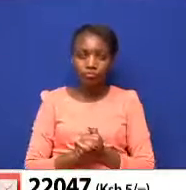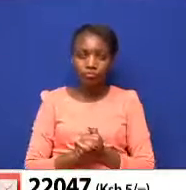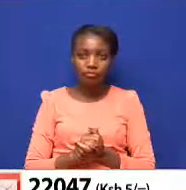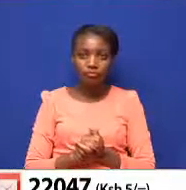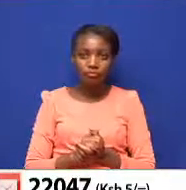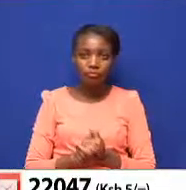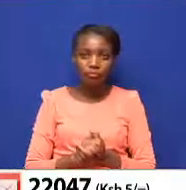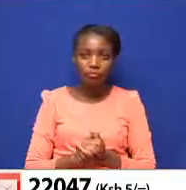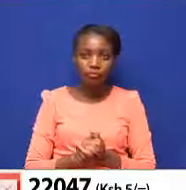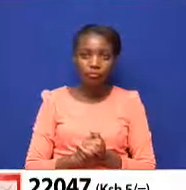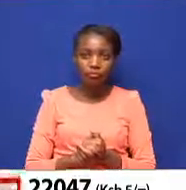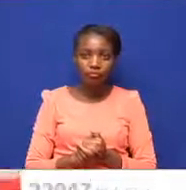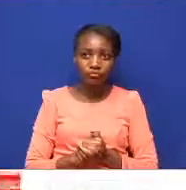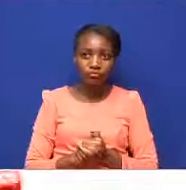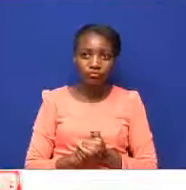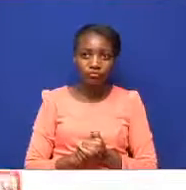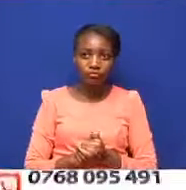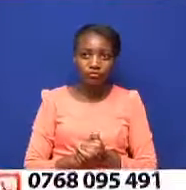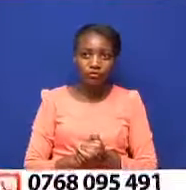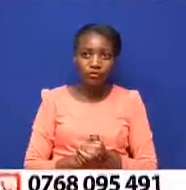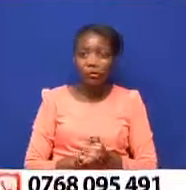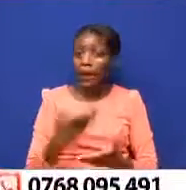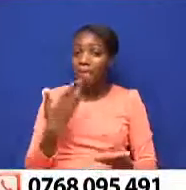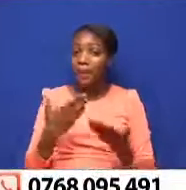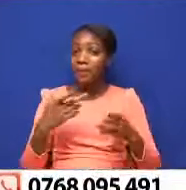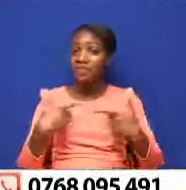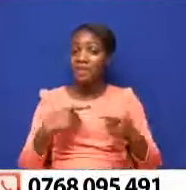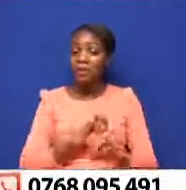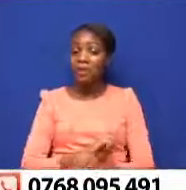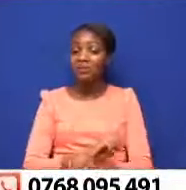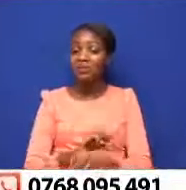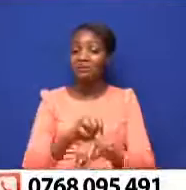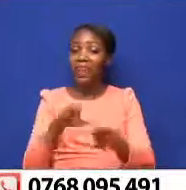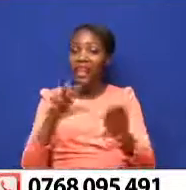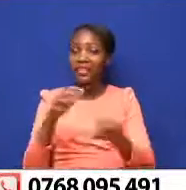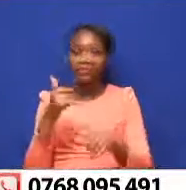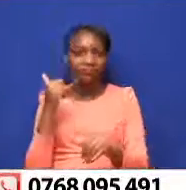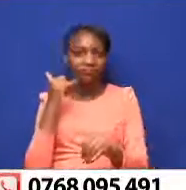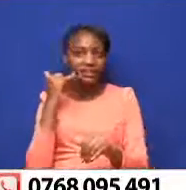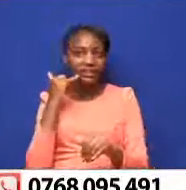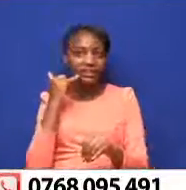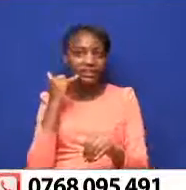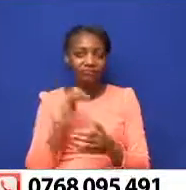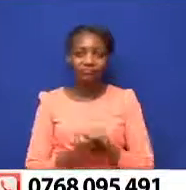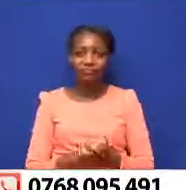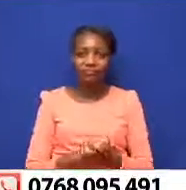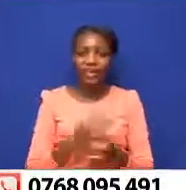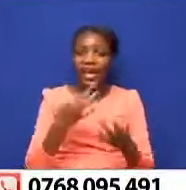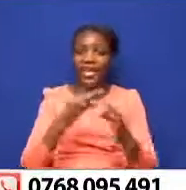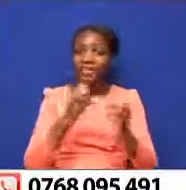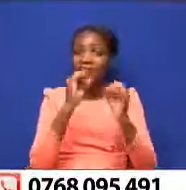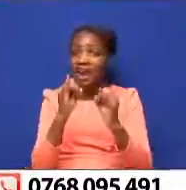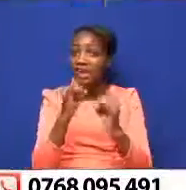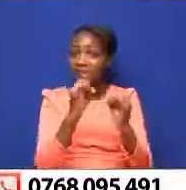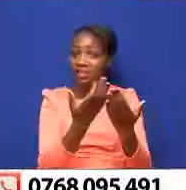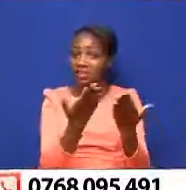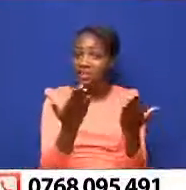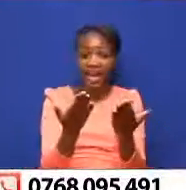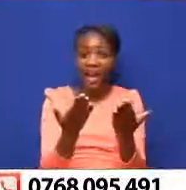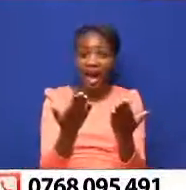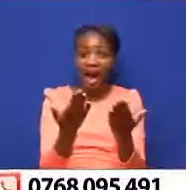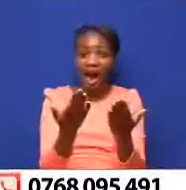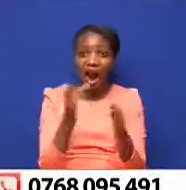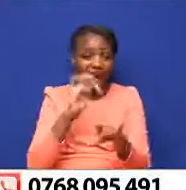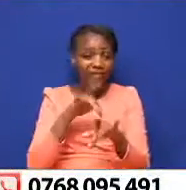give us this disease, they will still spread it more. If an individual, if one of them maybe has